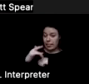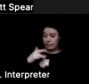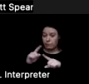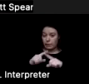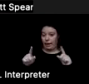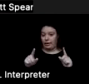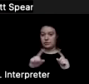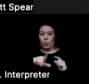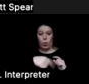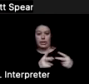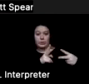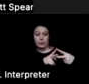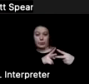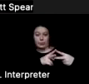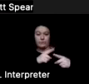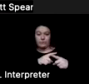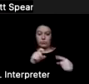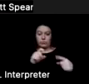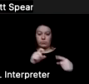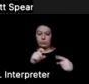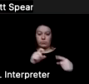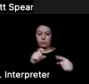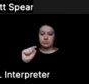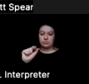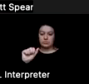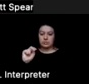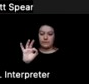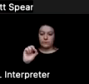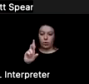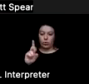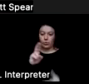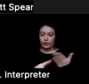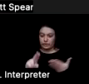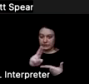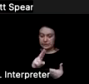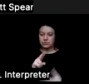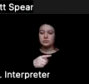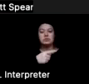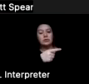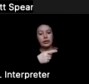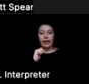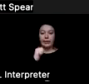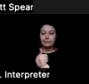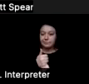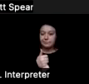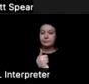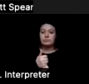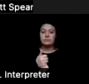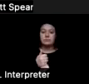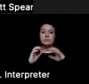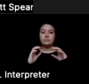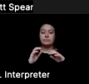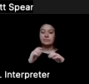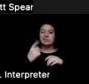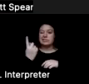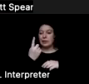them from Stanford. A couple of years ago, Stanford put together something they call a meaningful work kit, which is a sort of 15 to